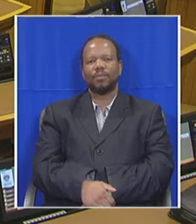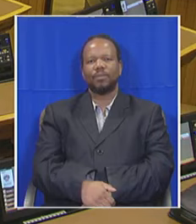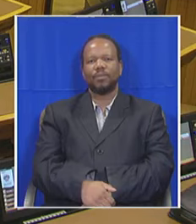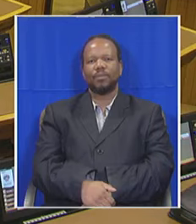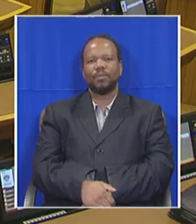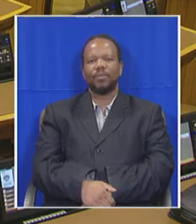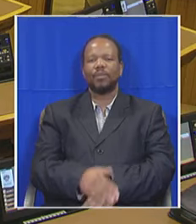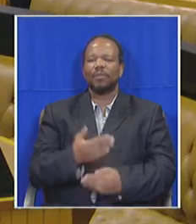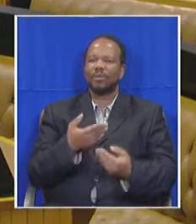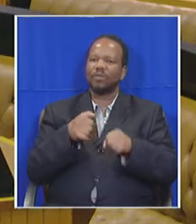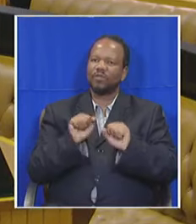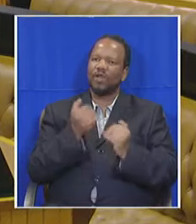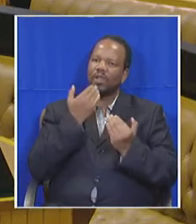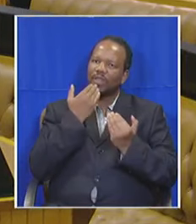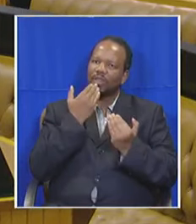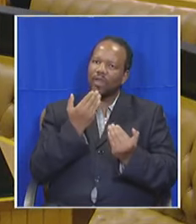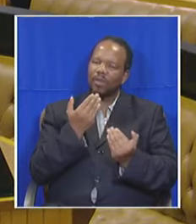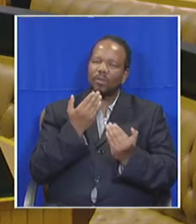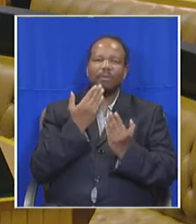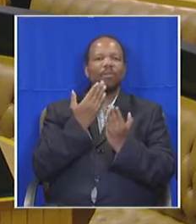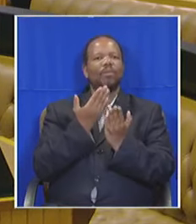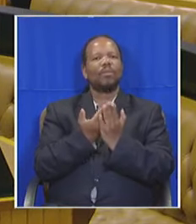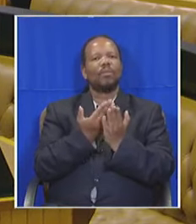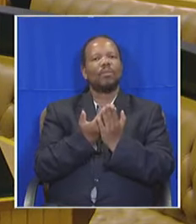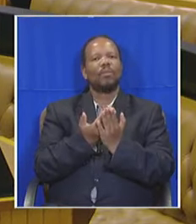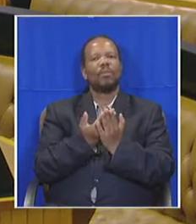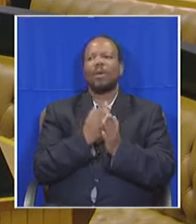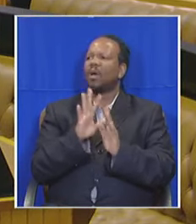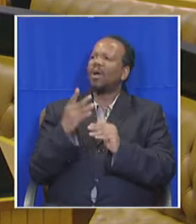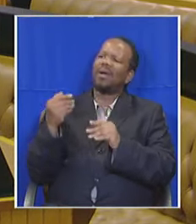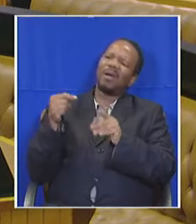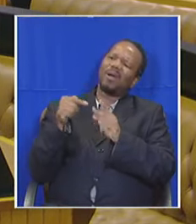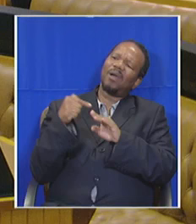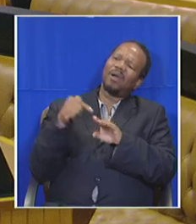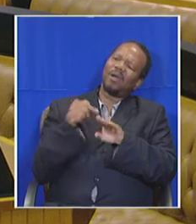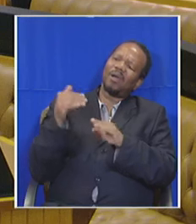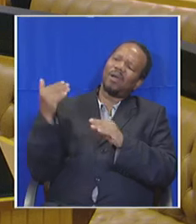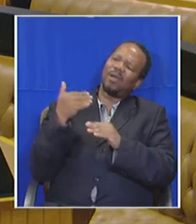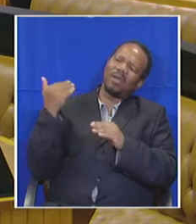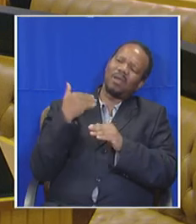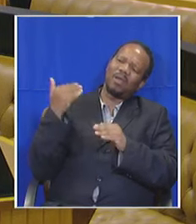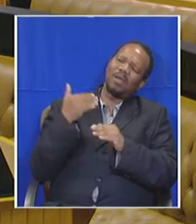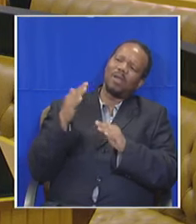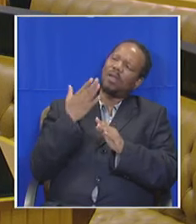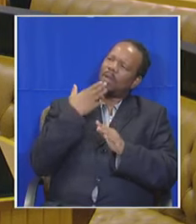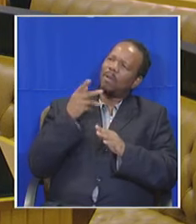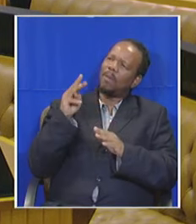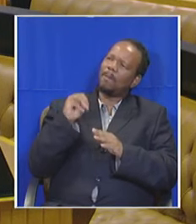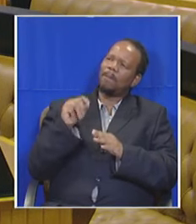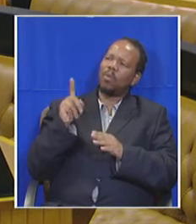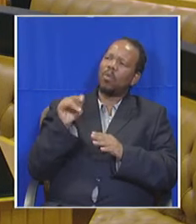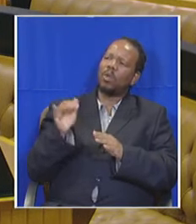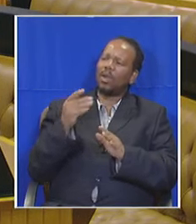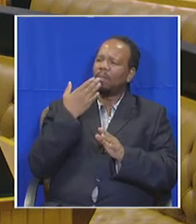Thank you, House Chair. I move on behalf of Bang Pazamiso Mkuleho, Tulan. I move on behalf of the